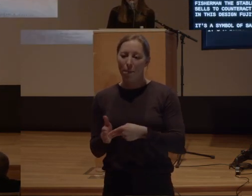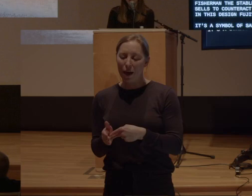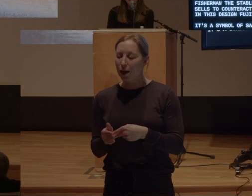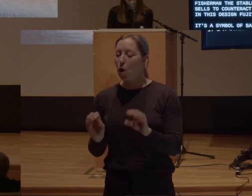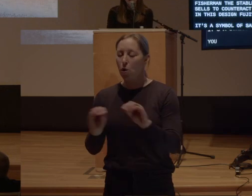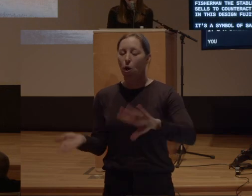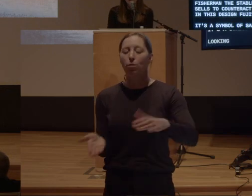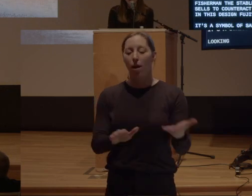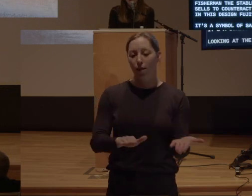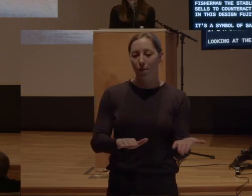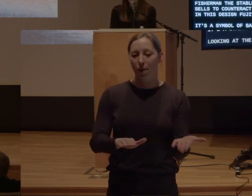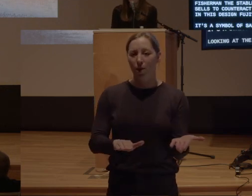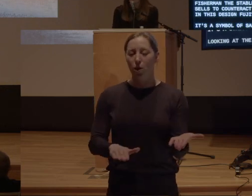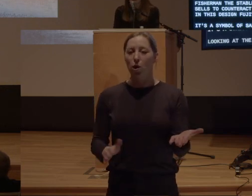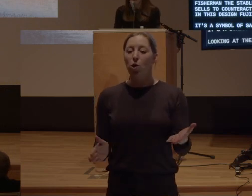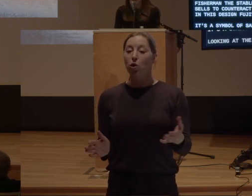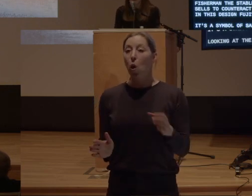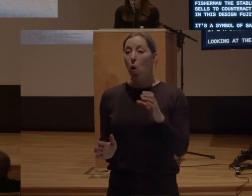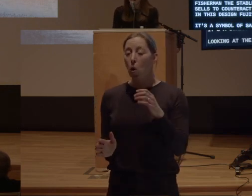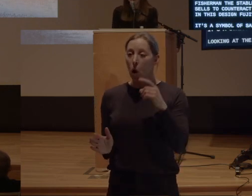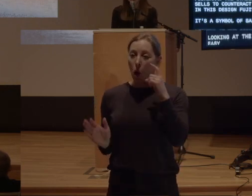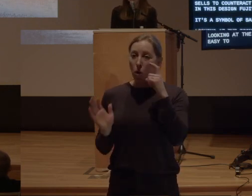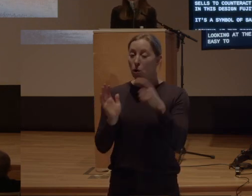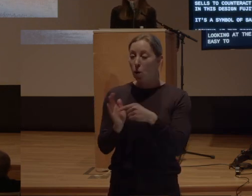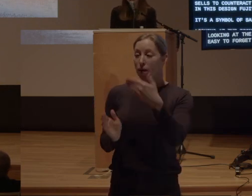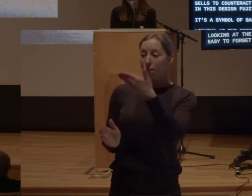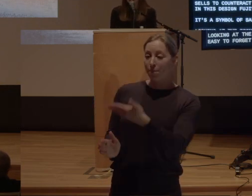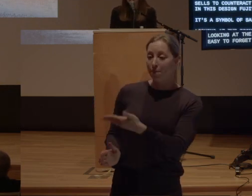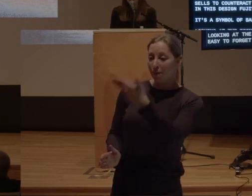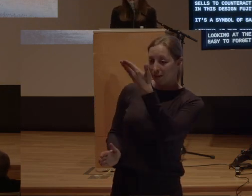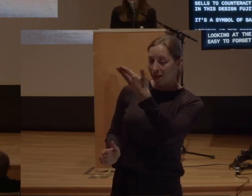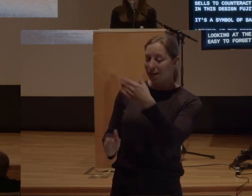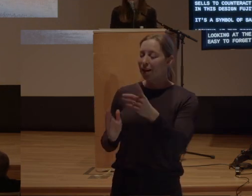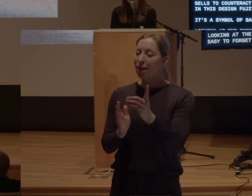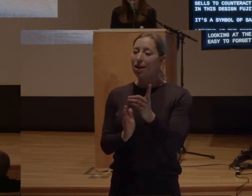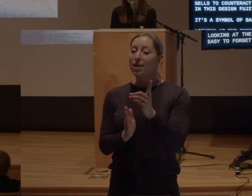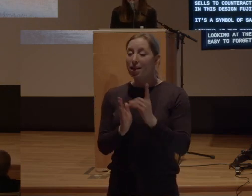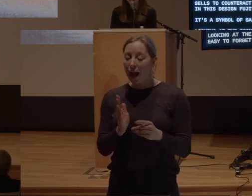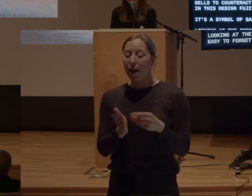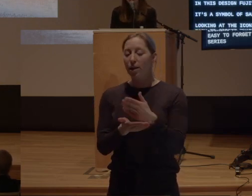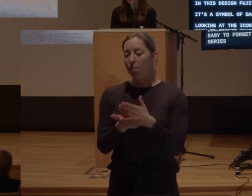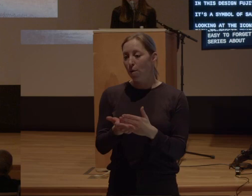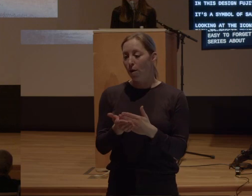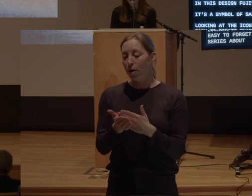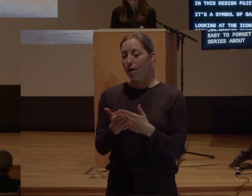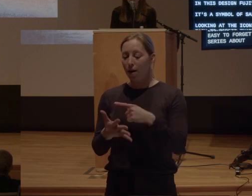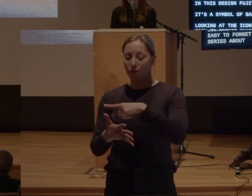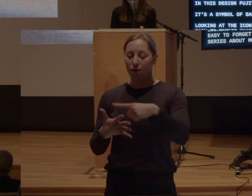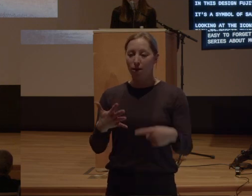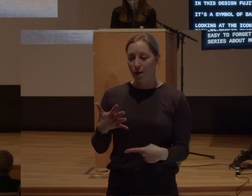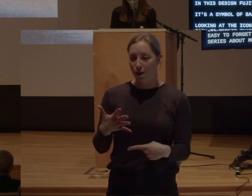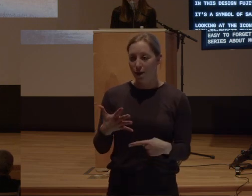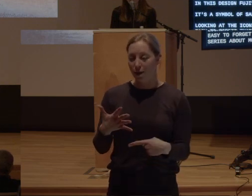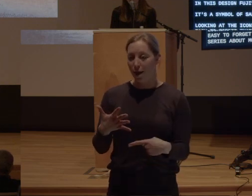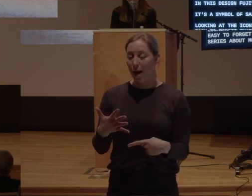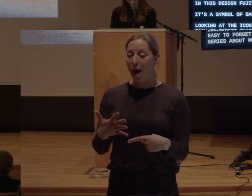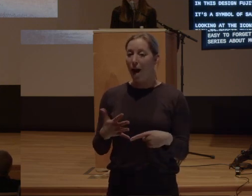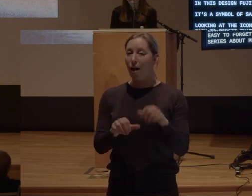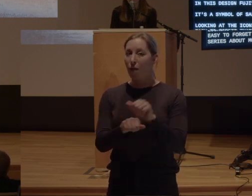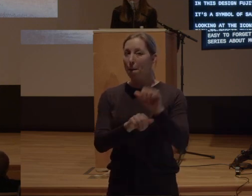Looking at the iconic Great Wave print, it's very easy to forget that the design is part of a series about Mount Fuji, not the